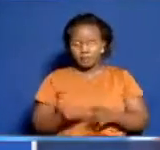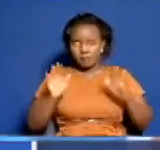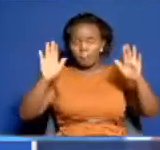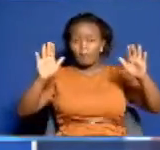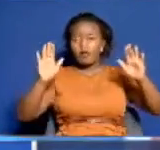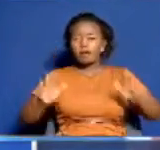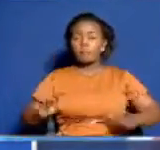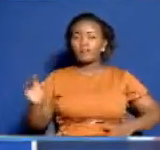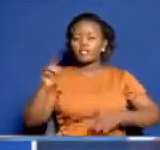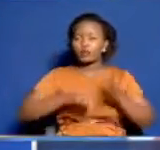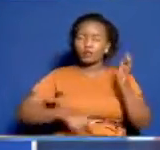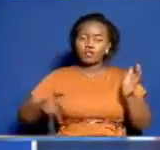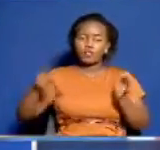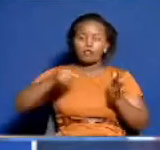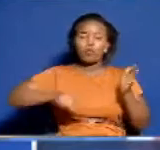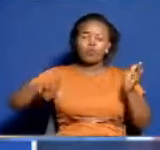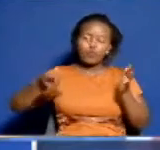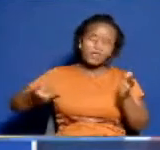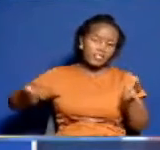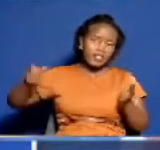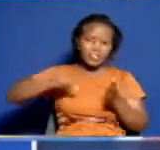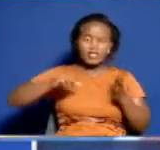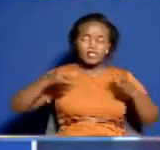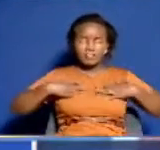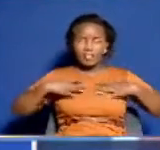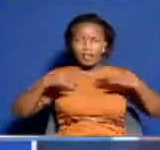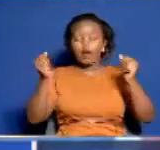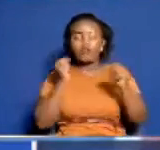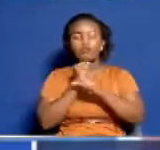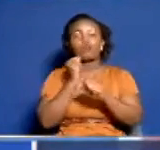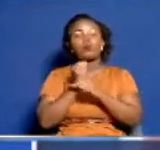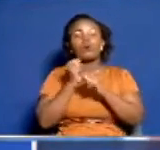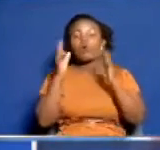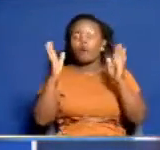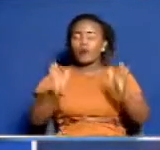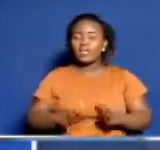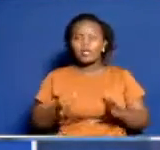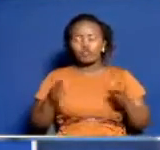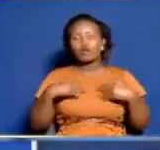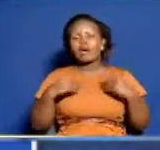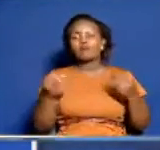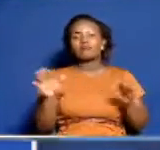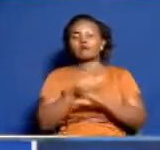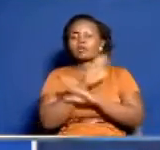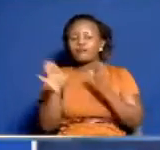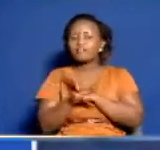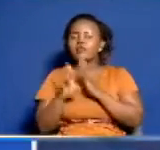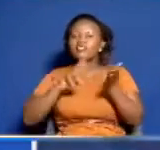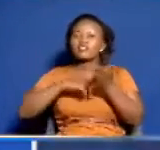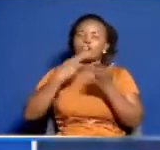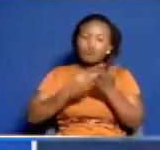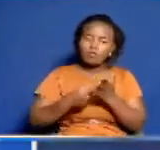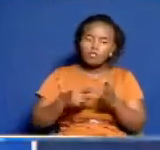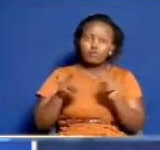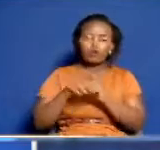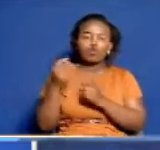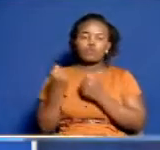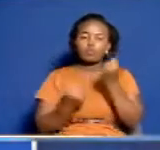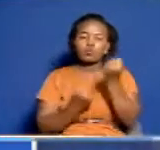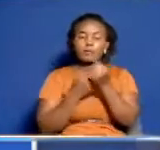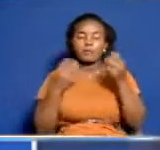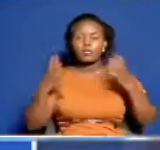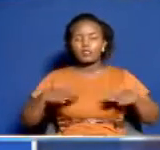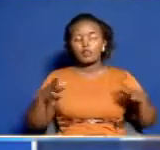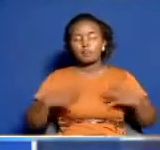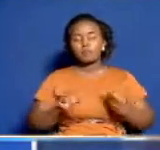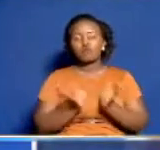increase both health allocation to ensure that health workers remain adequately resourced to support the people through the public